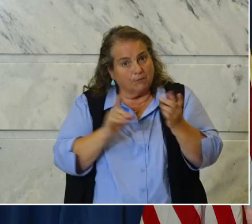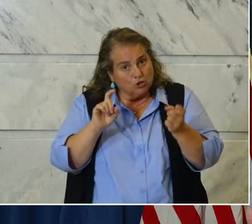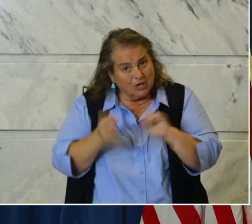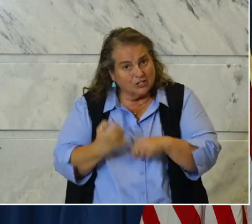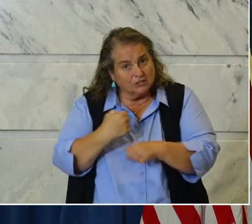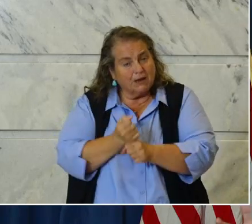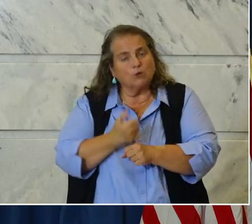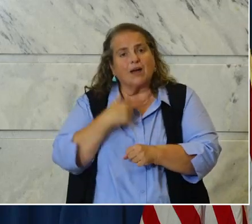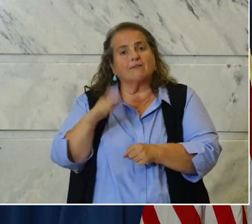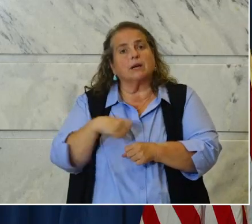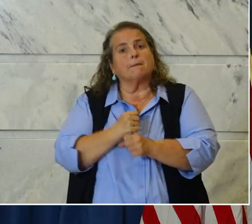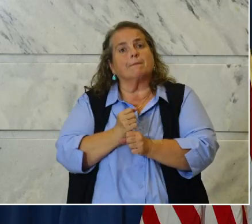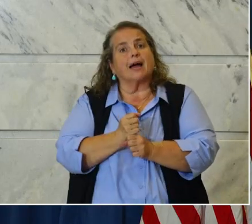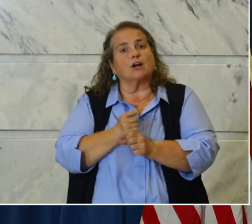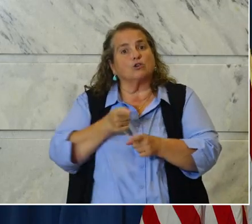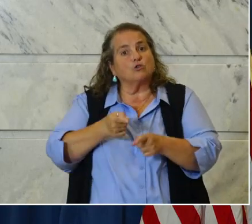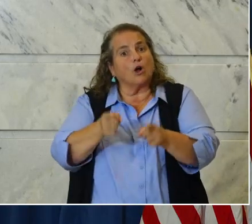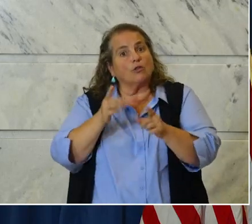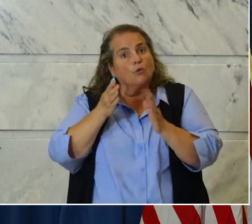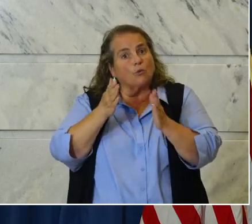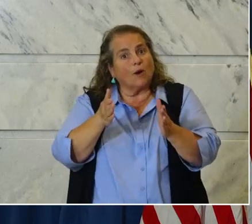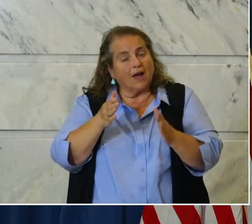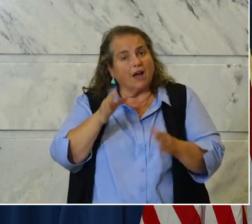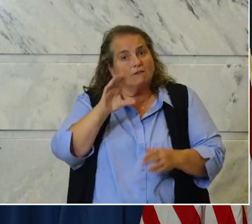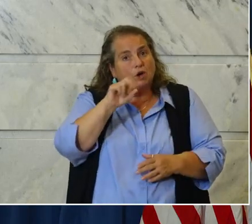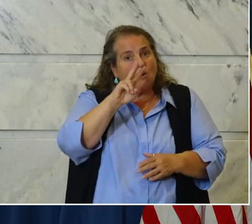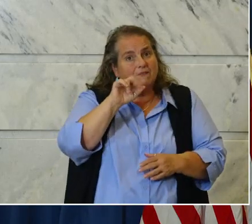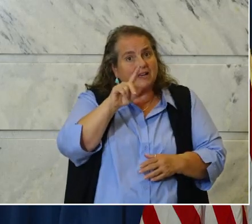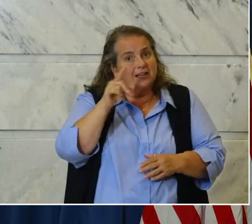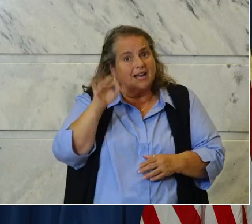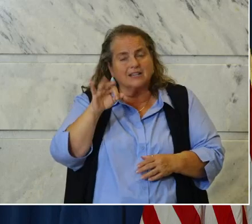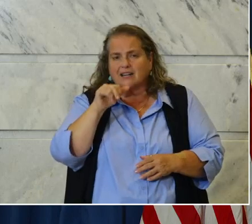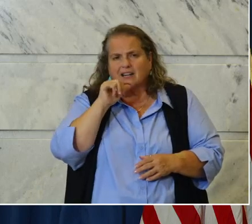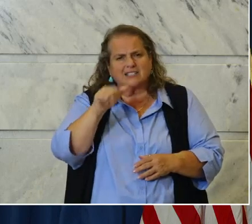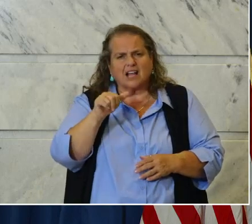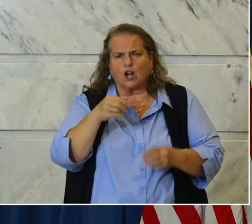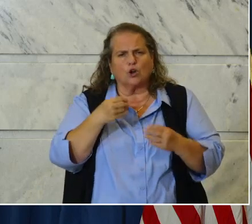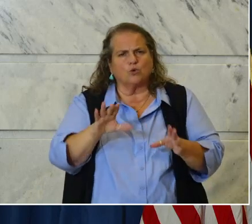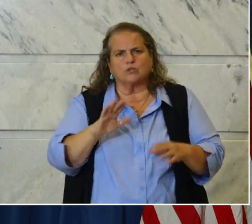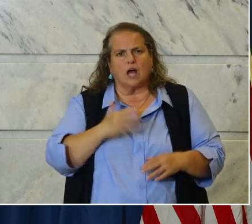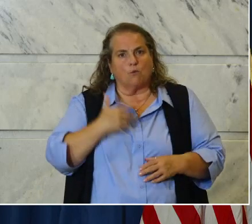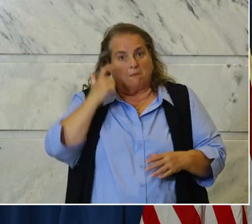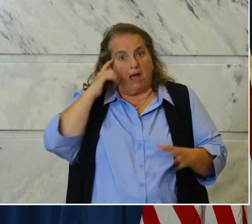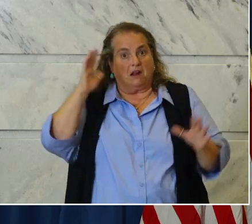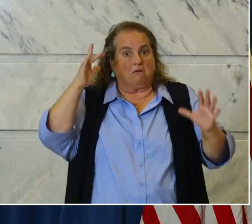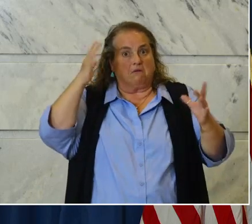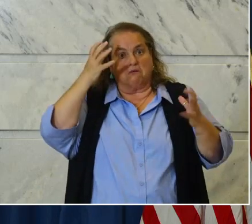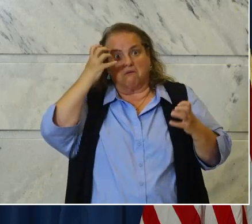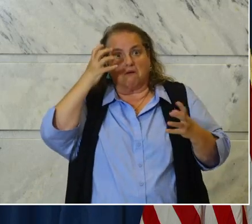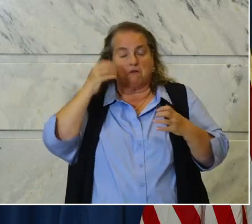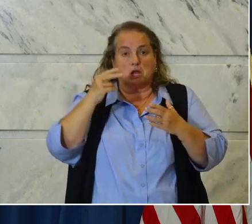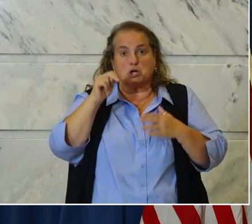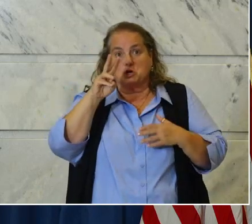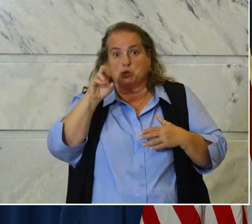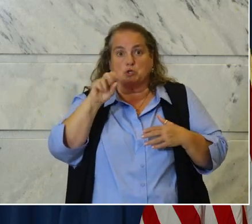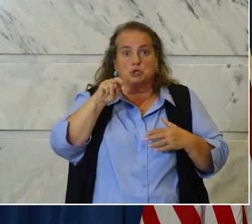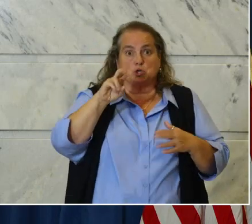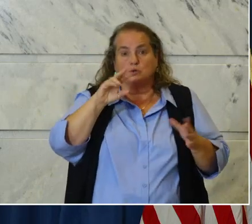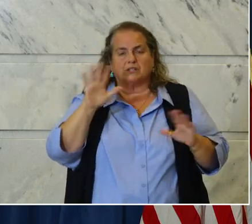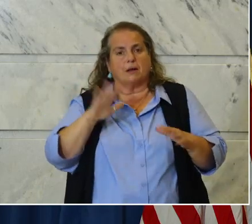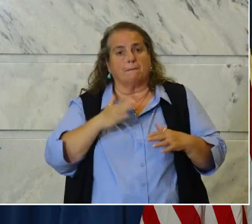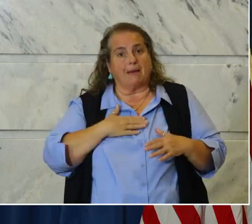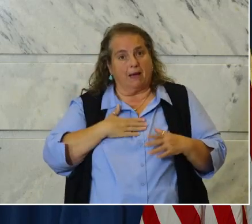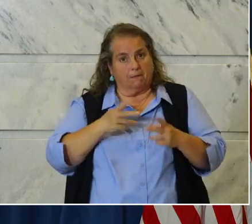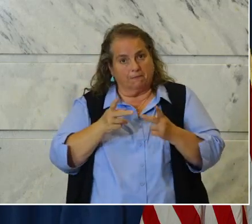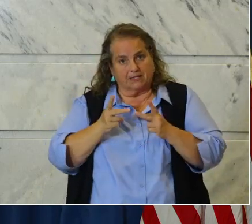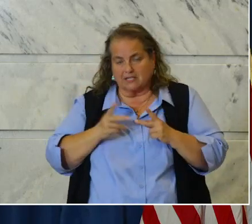make along the way during COVID-19. Let's not lose our minds in every piece of new news. My position has not